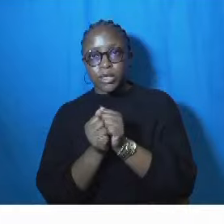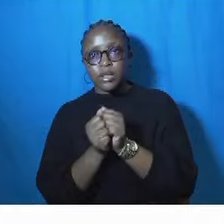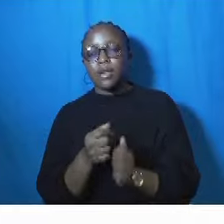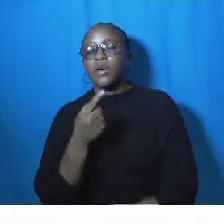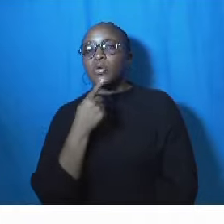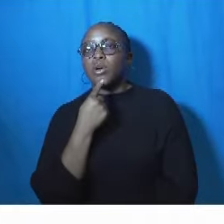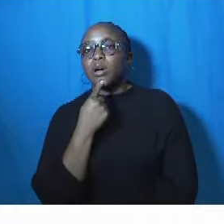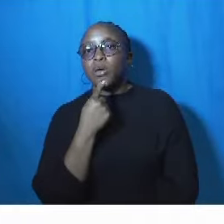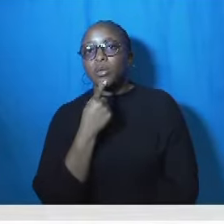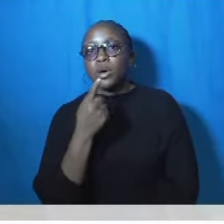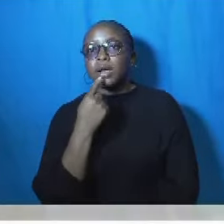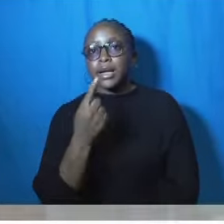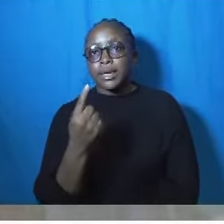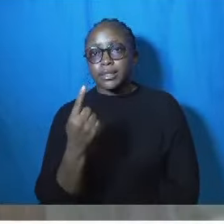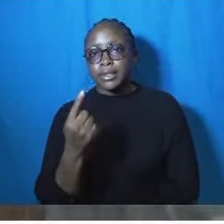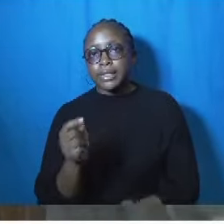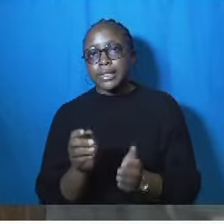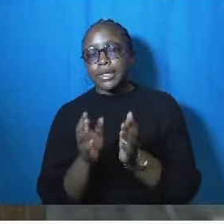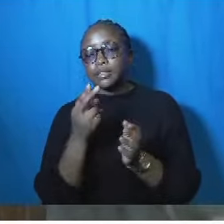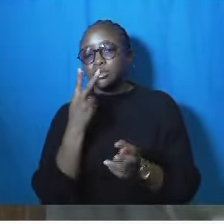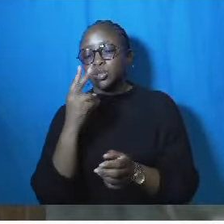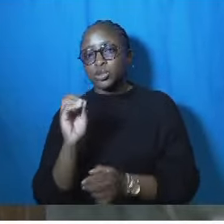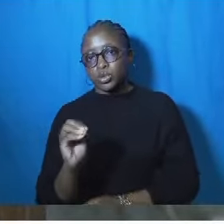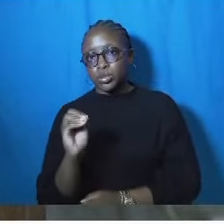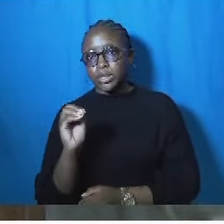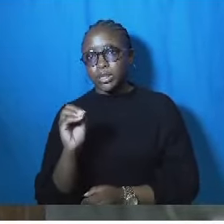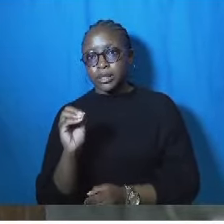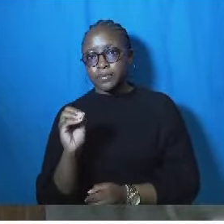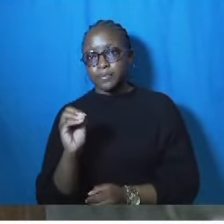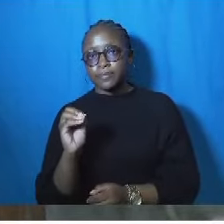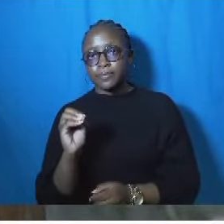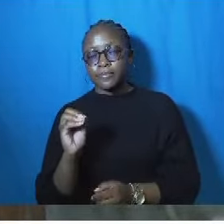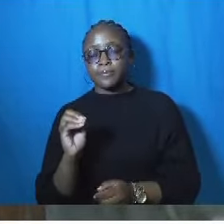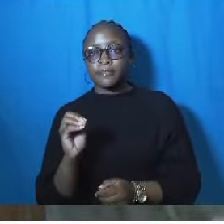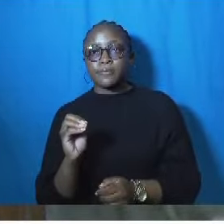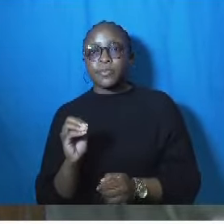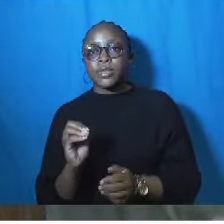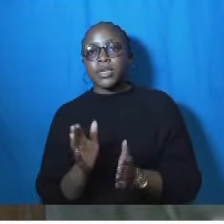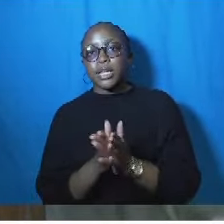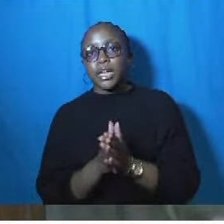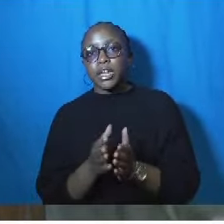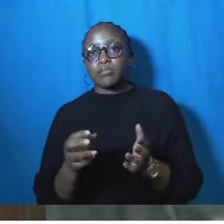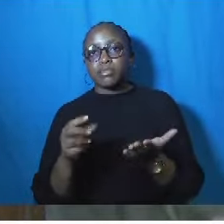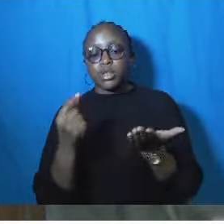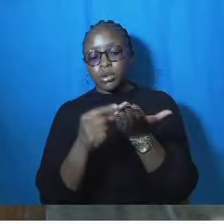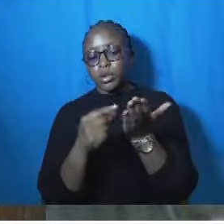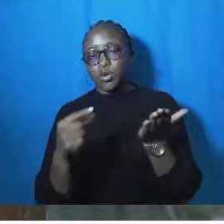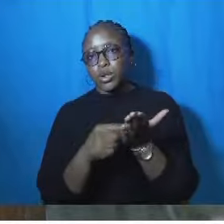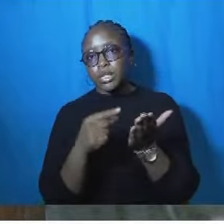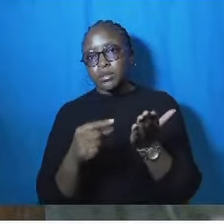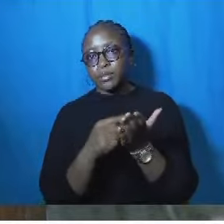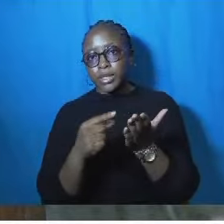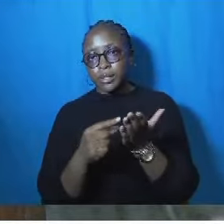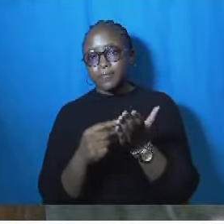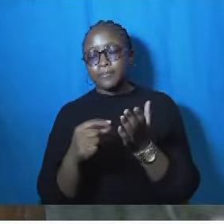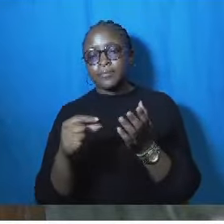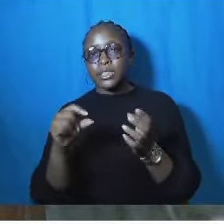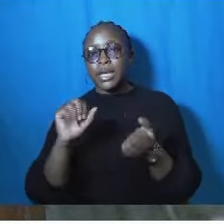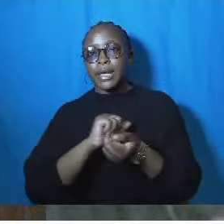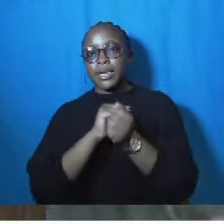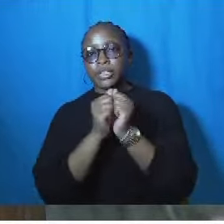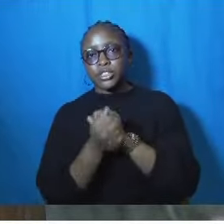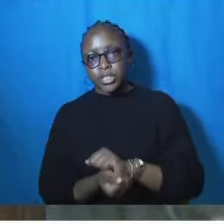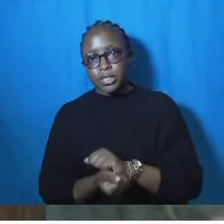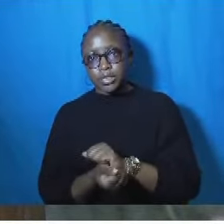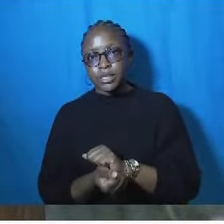And the fire of the gospel transformed this whole world to billions today. I believe these 126